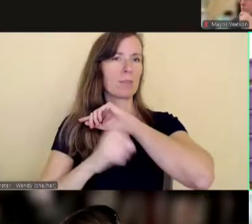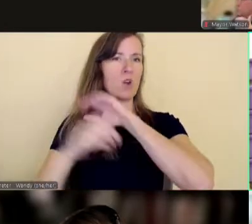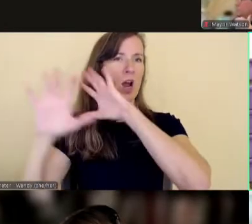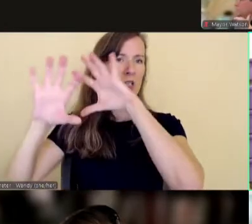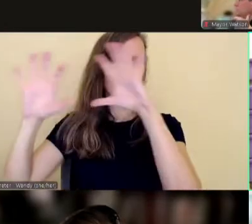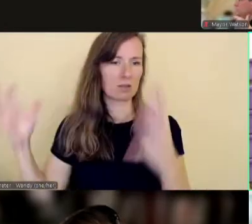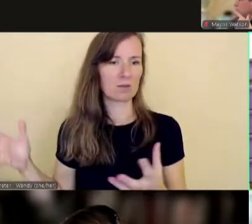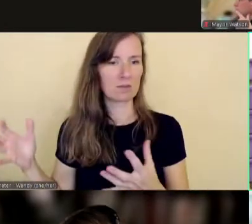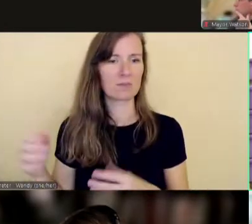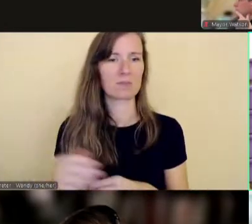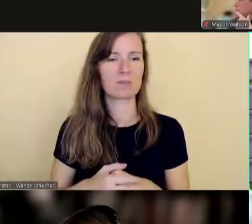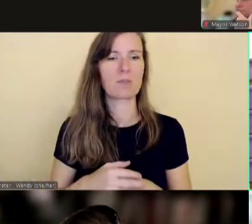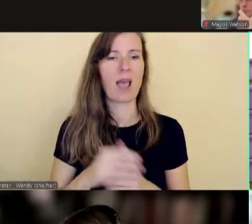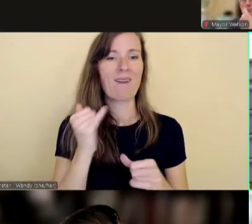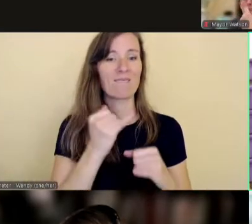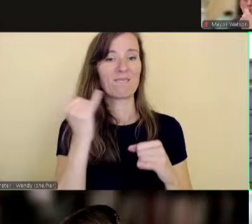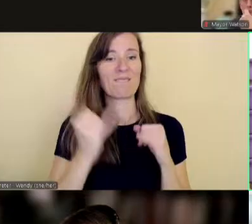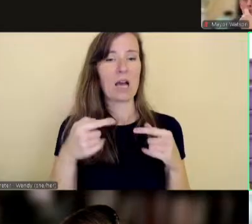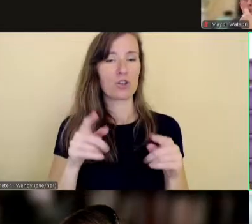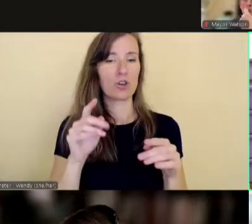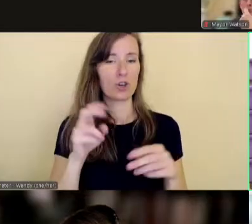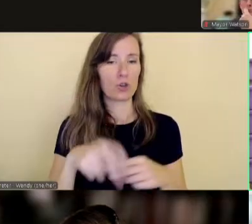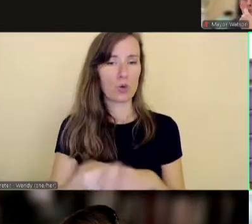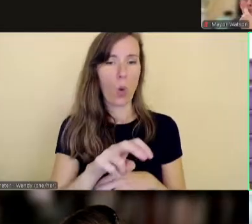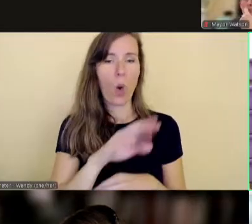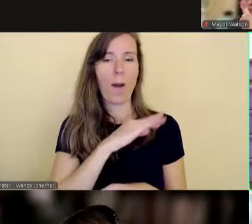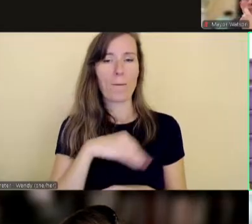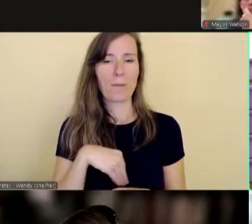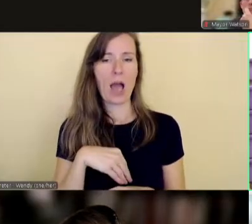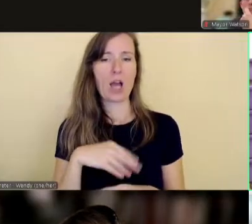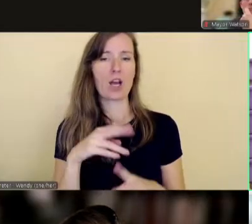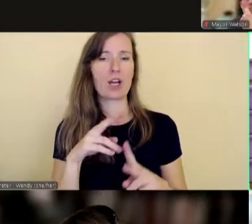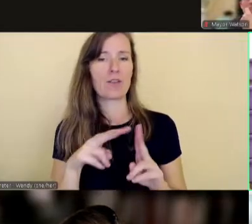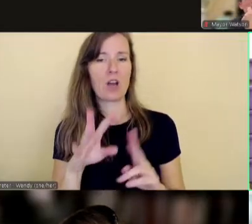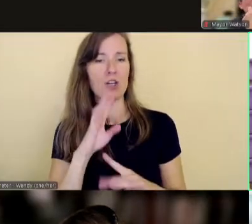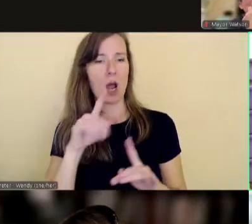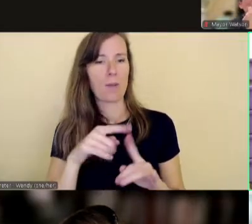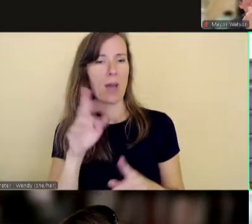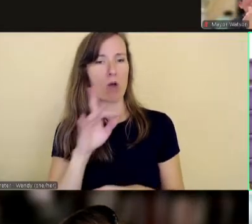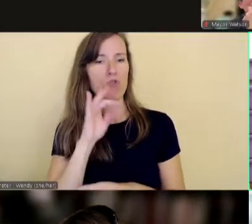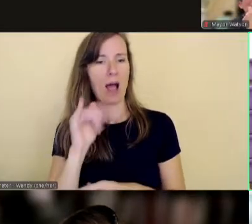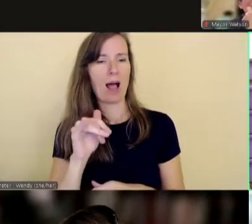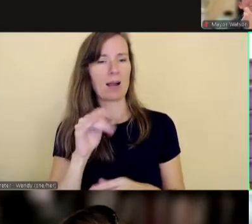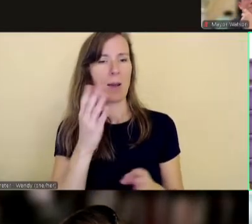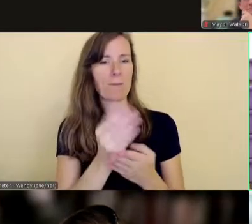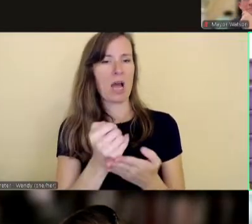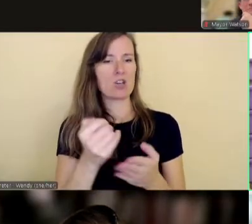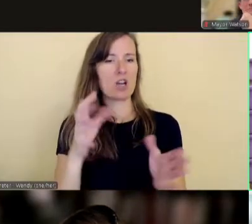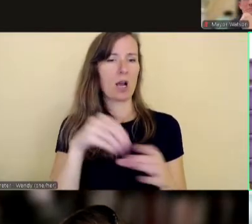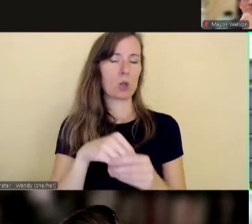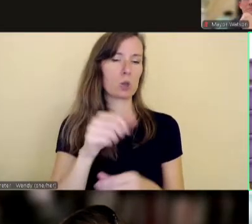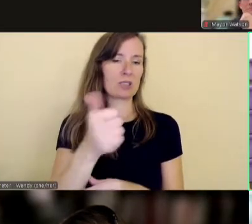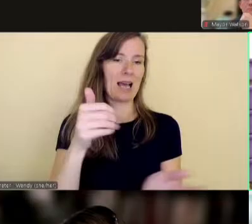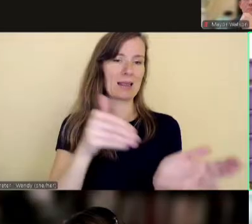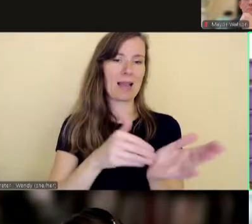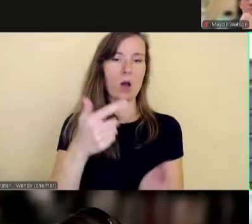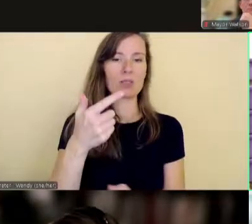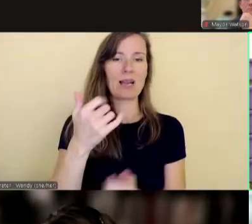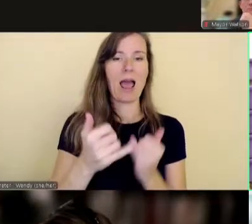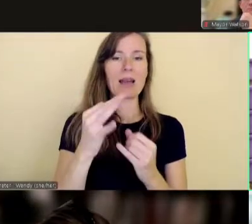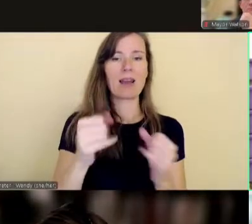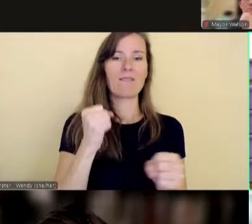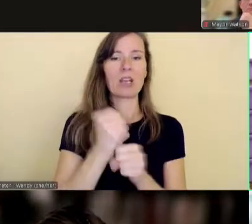celebrate and thank all volunteers. He stated that the return on the investment that the services provided by the volunteers is just